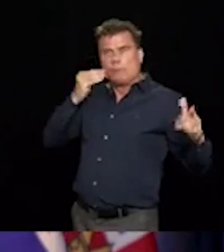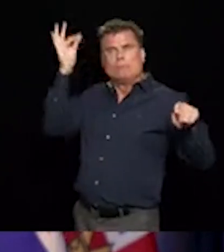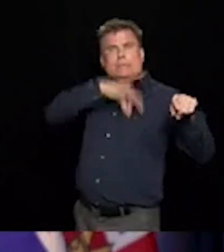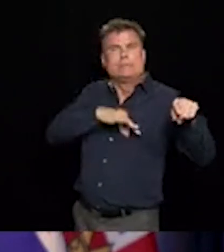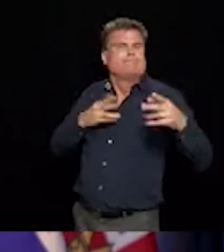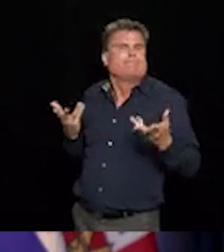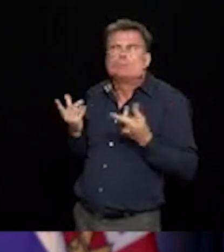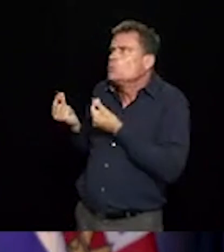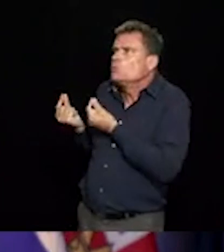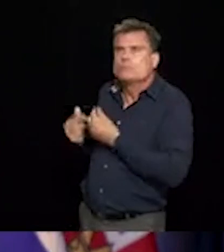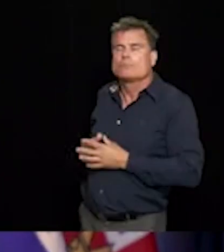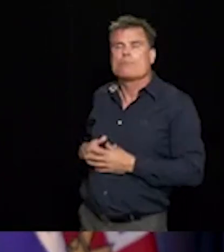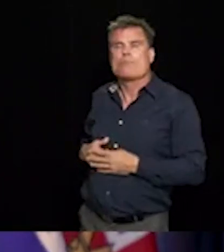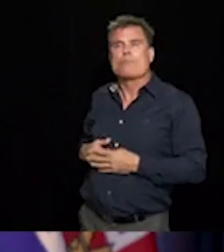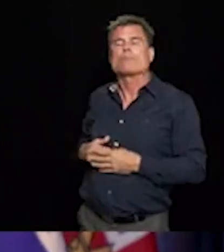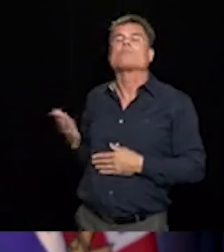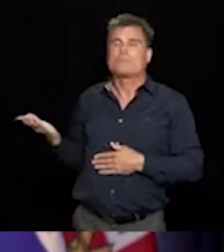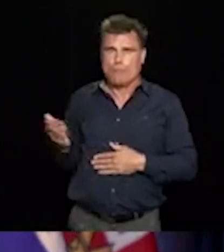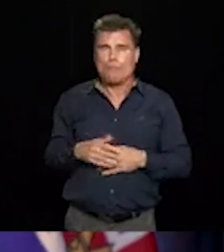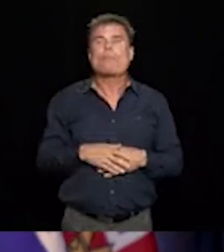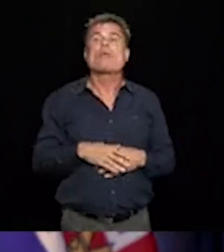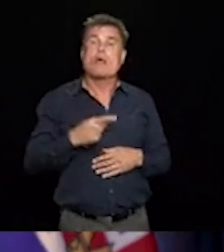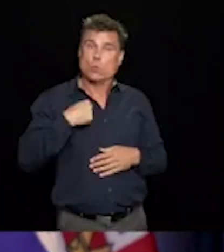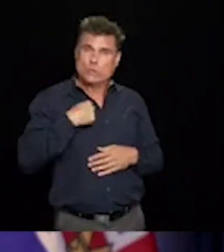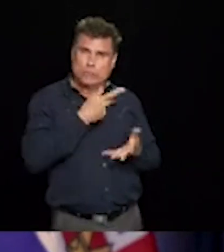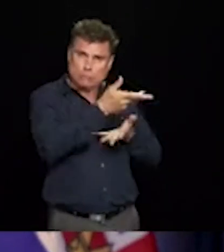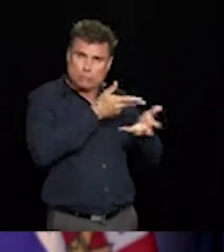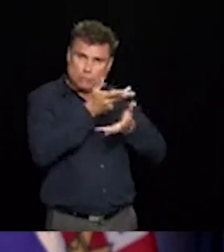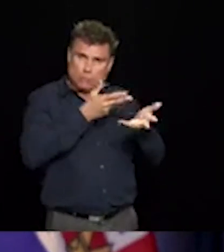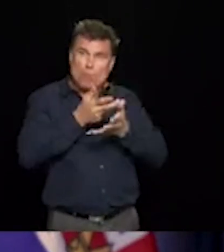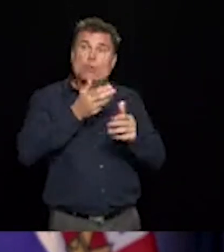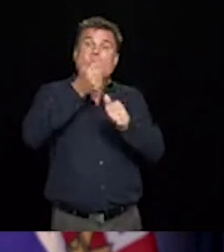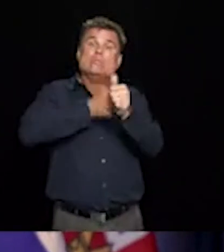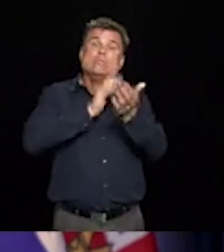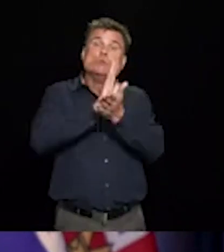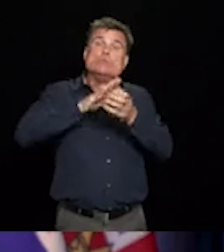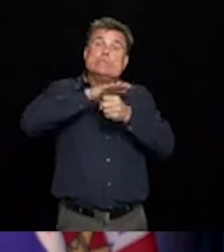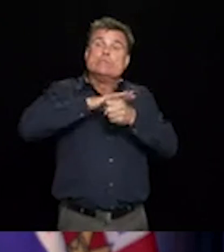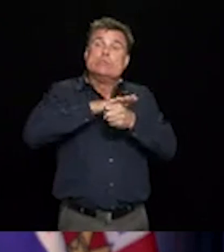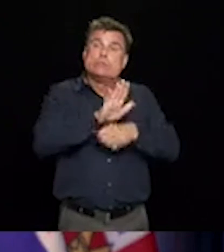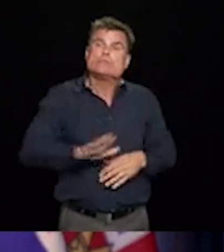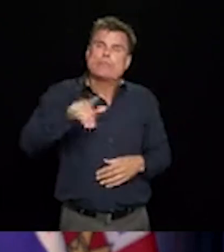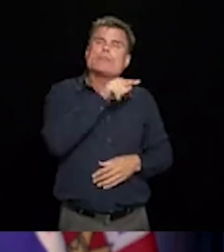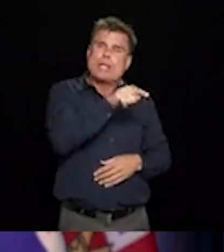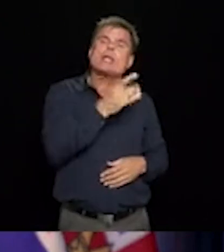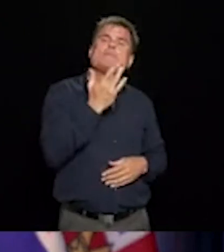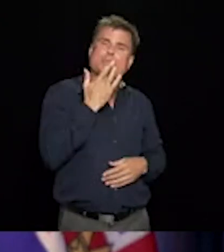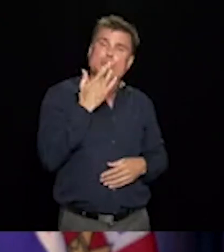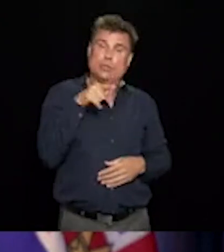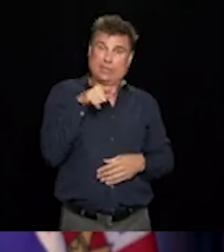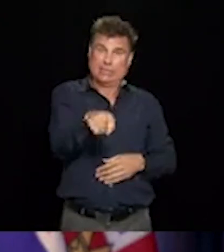district, we responded to the school district's request for funding flexibility. We know this is a different school year.